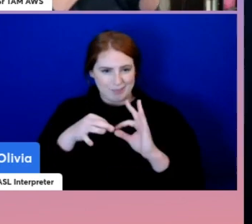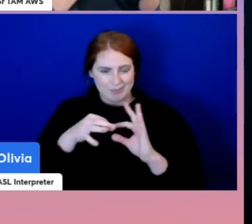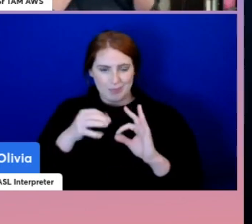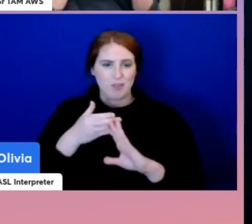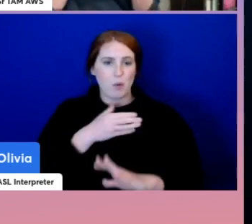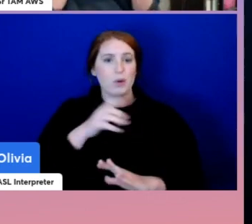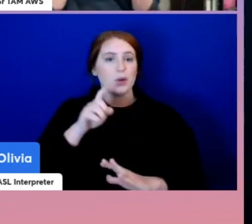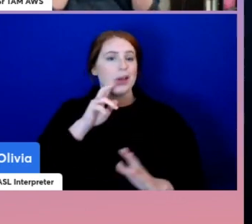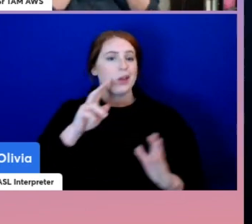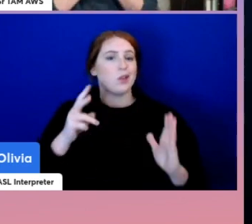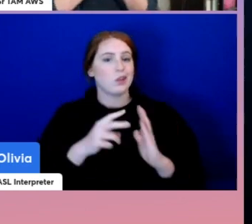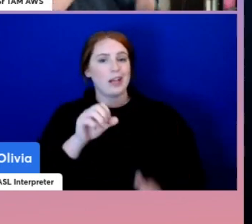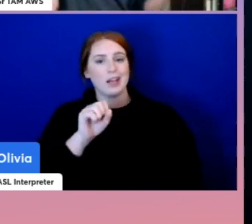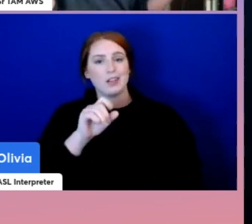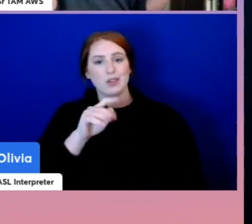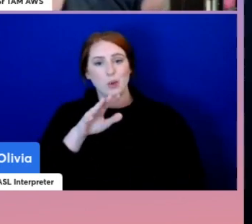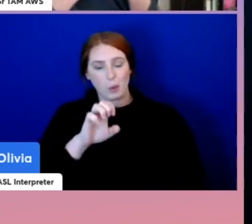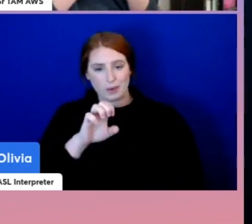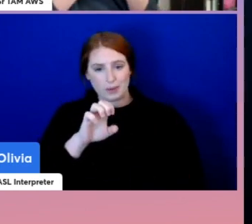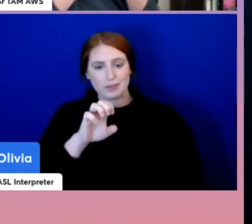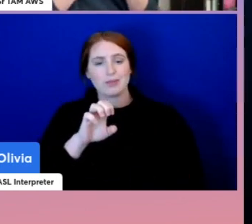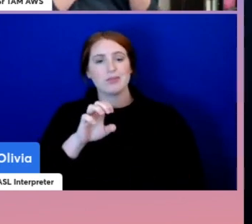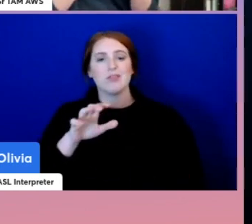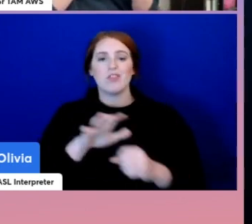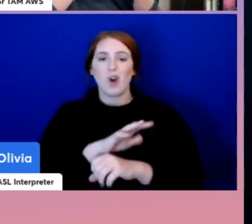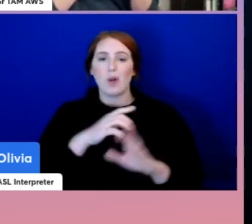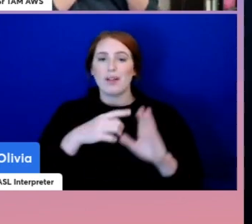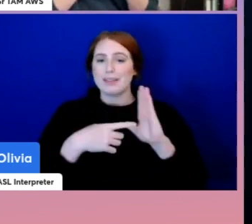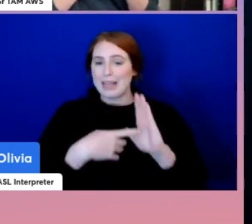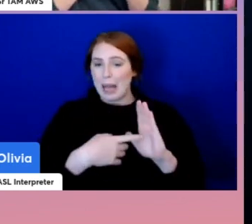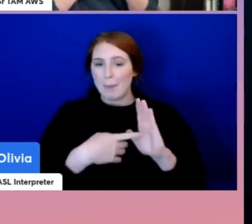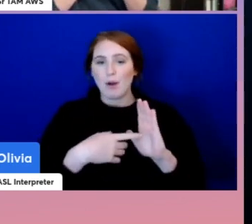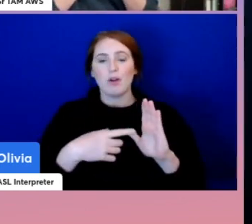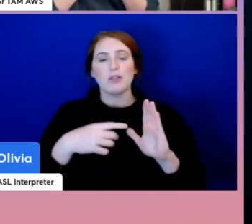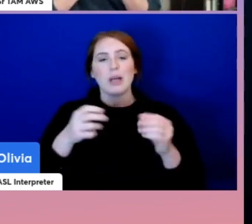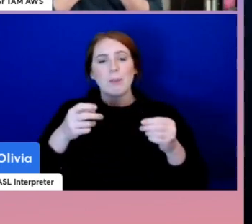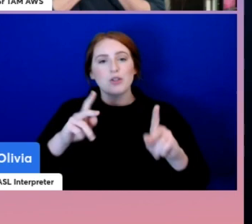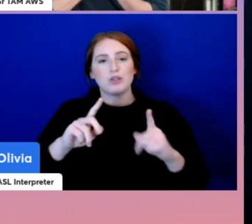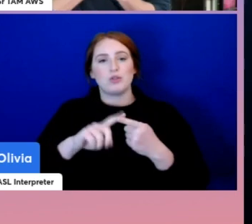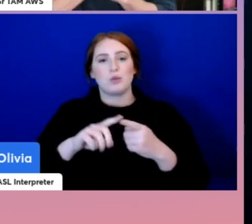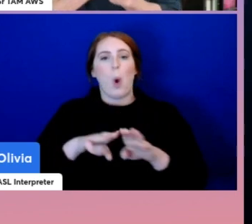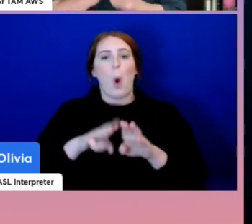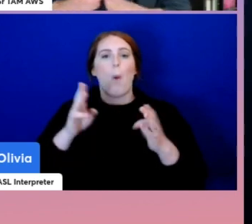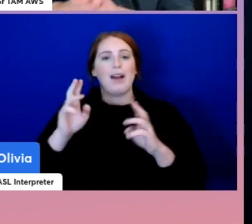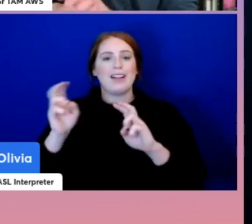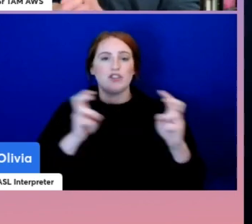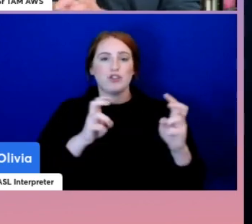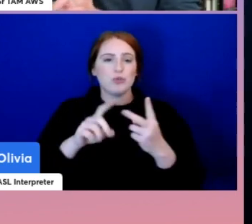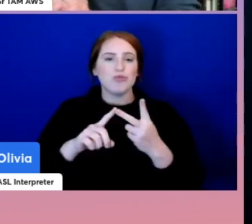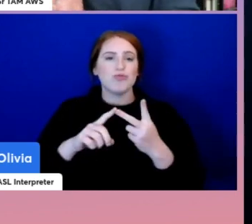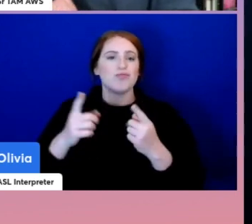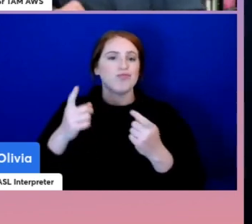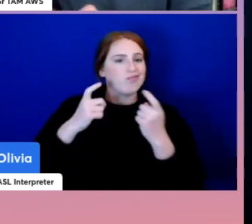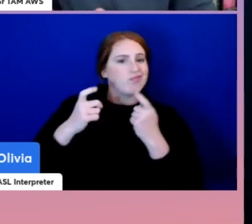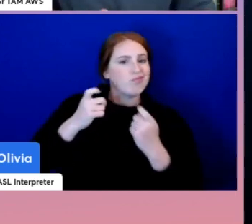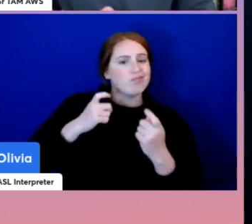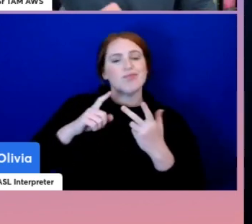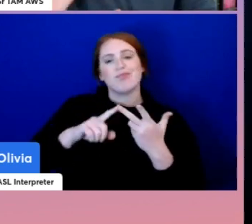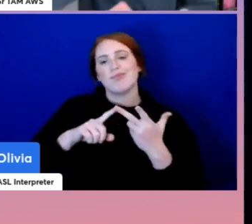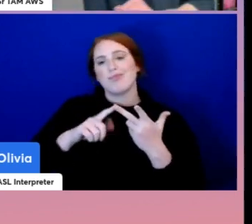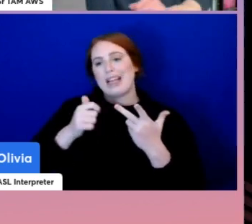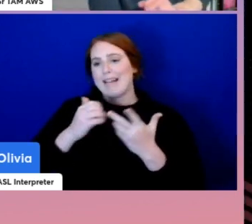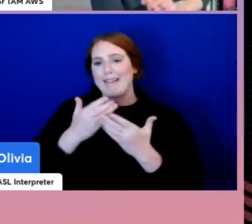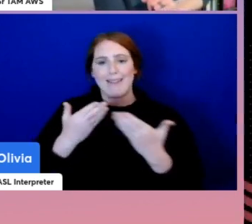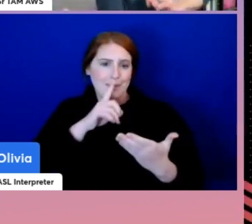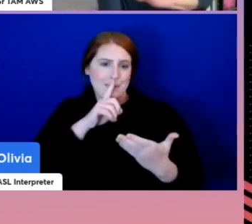there, opportunities to open issues, ask questions, anything like that.